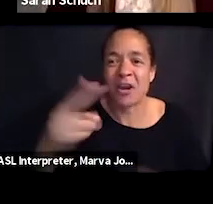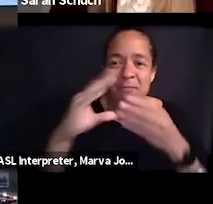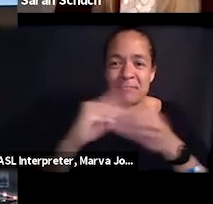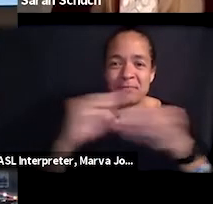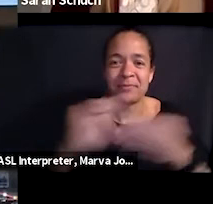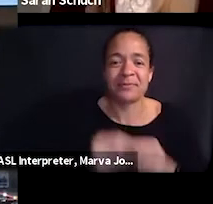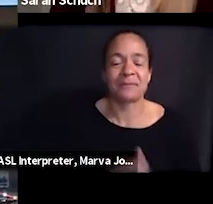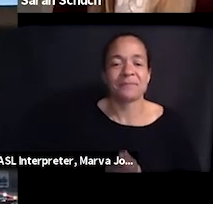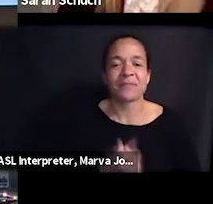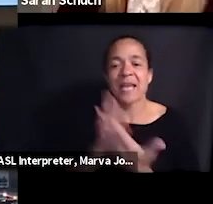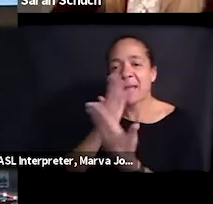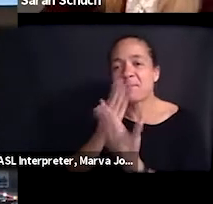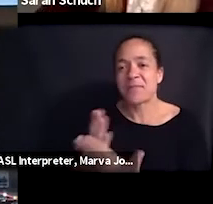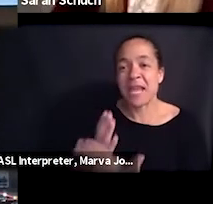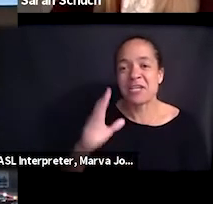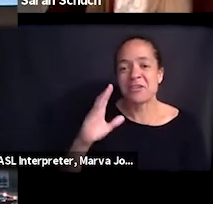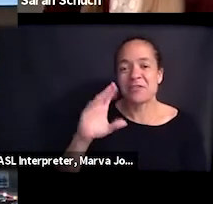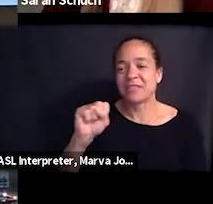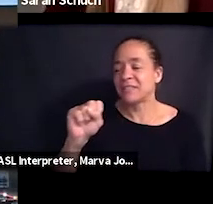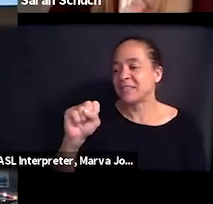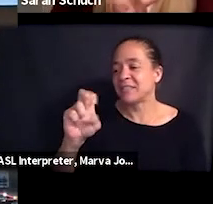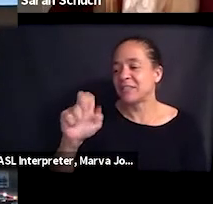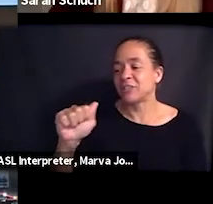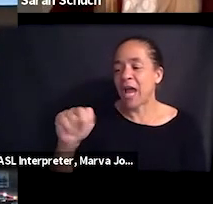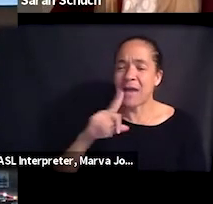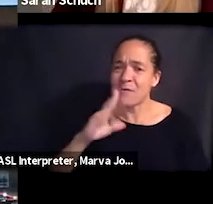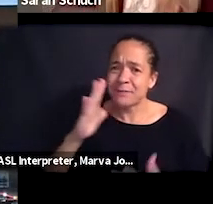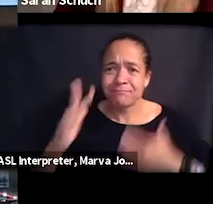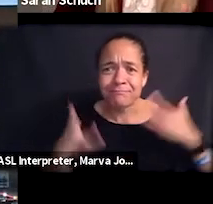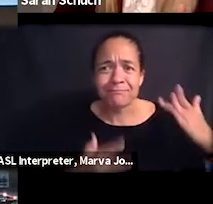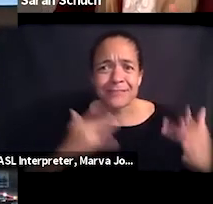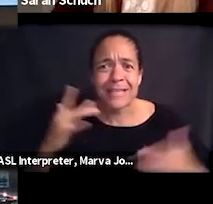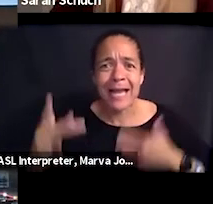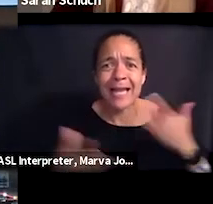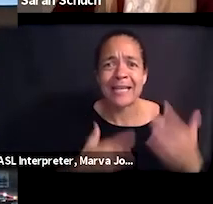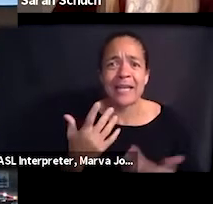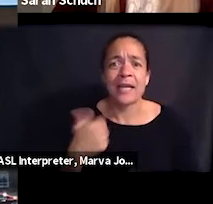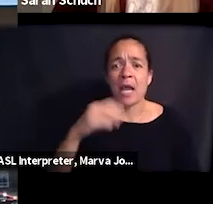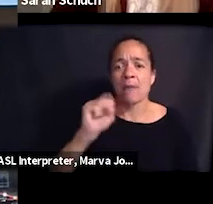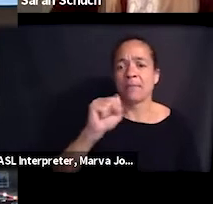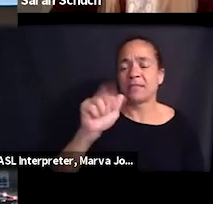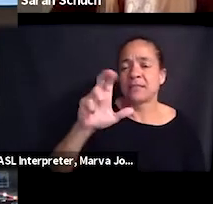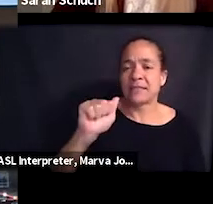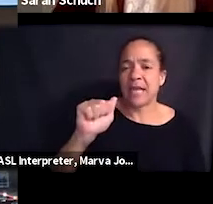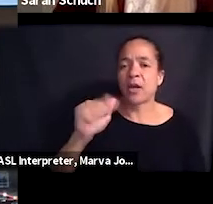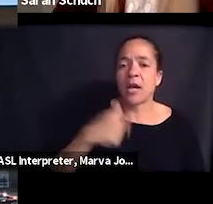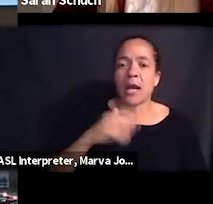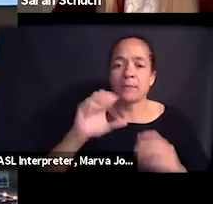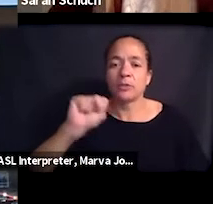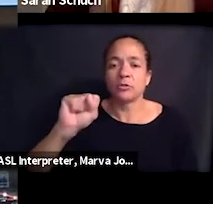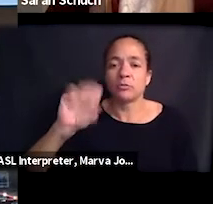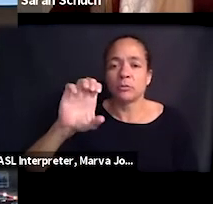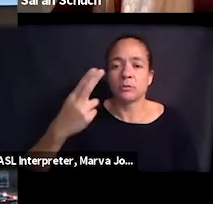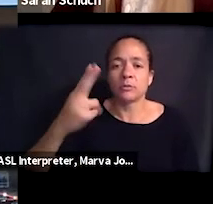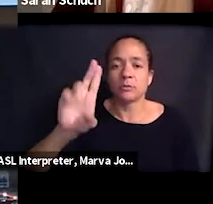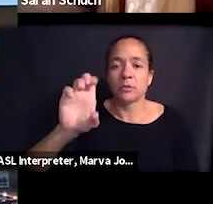Yes, thank you, Sean. We are excited to be here. And my name is Sarah Shook. I'm a communications officer over at the Charles Stewart Mott